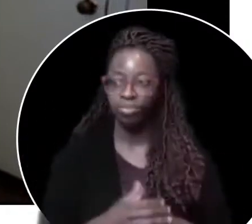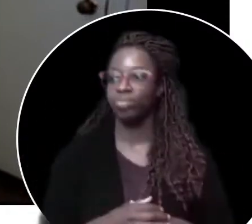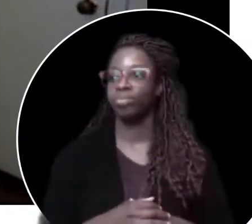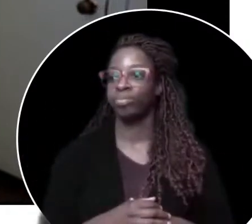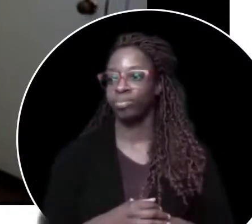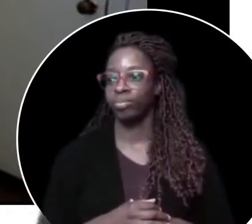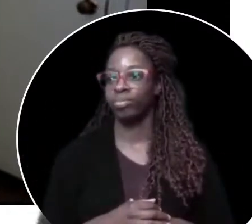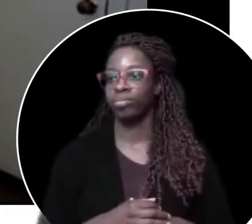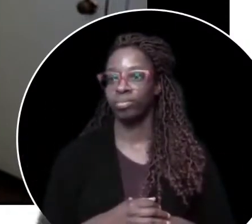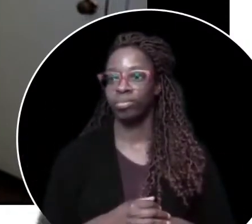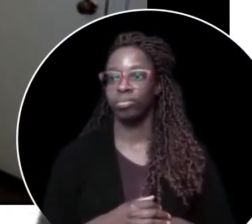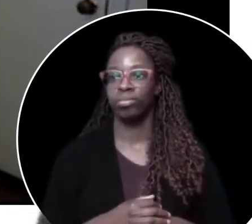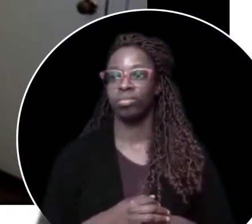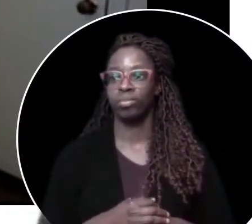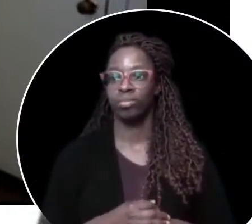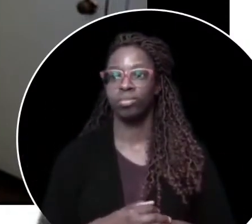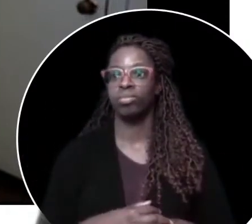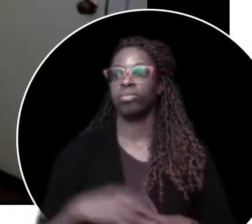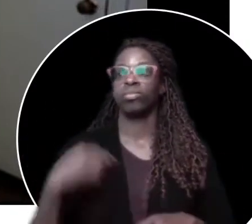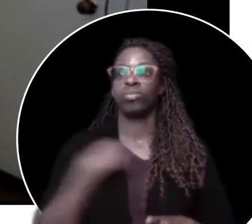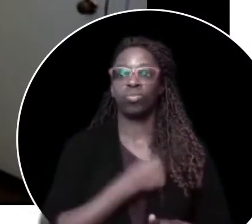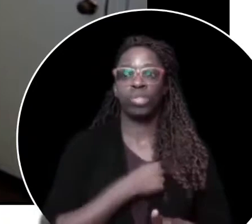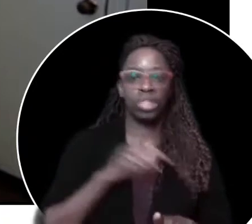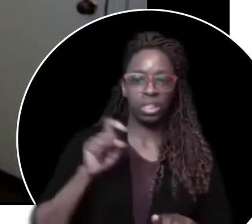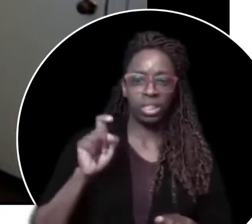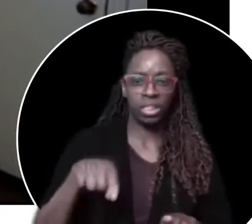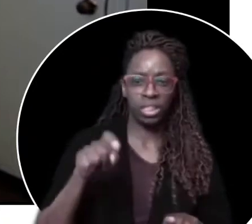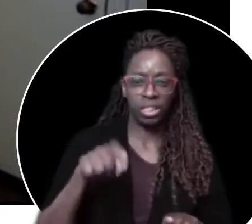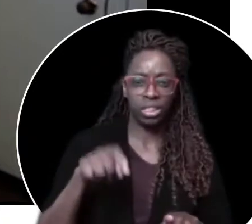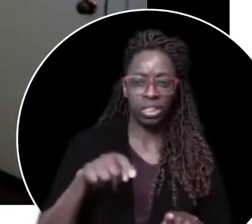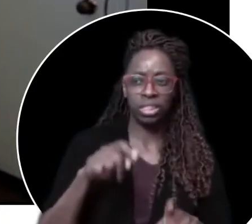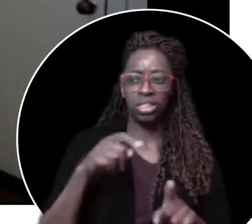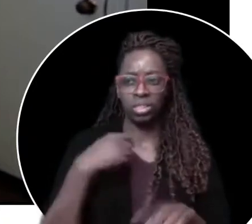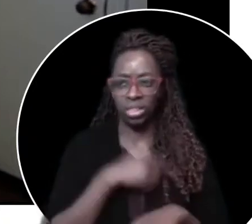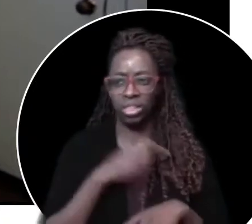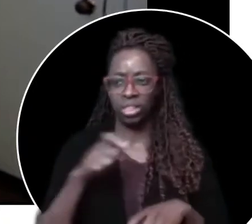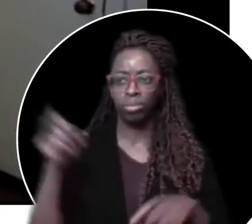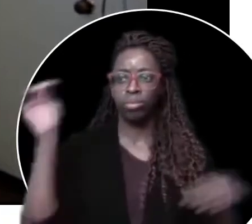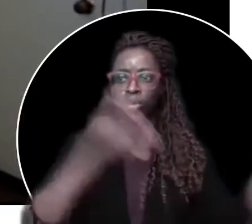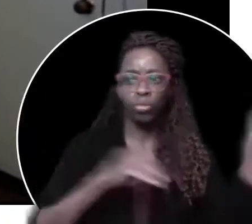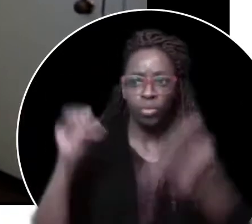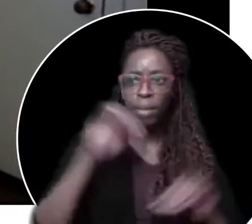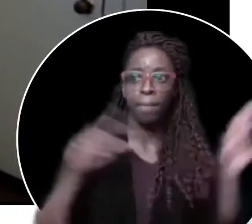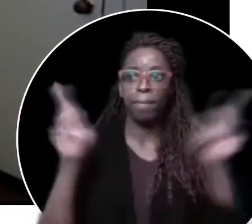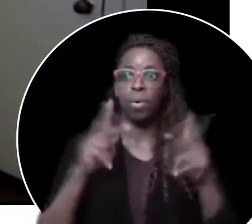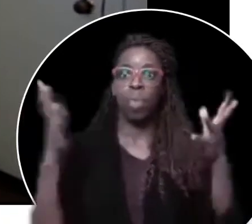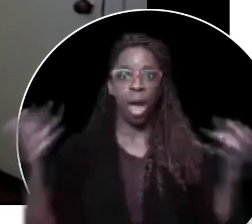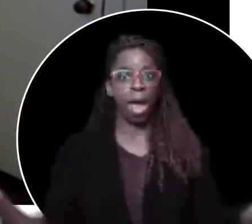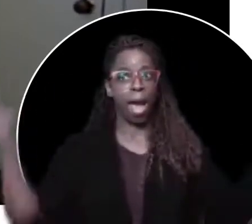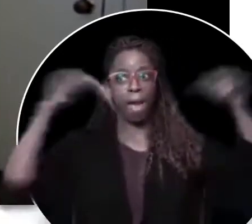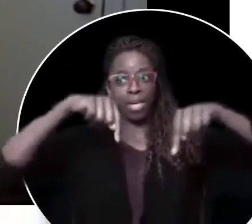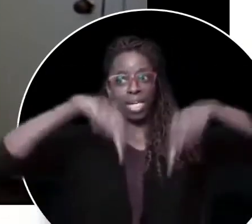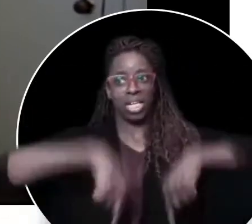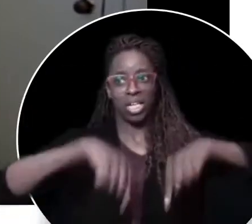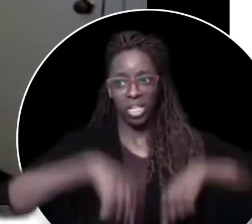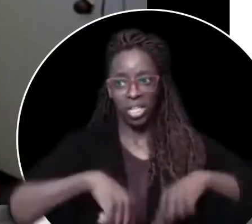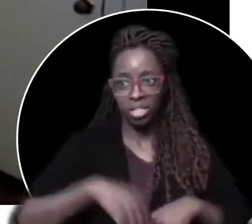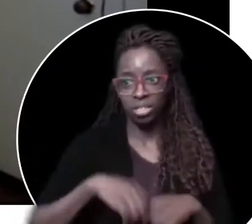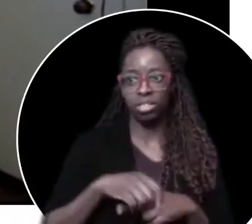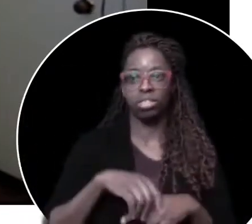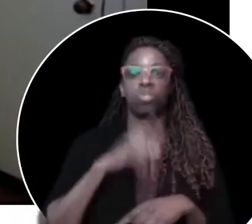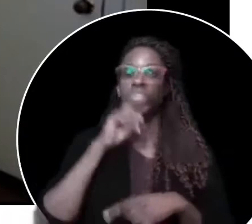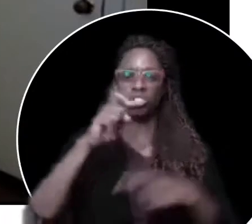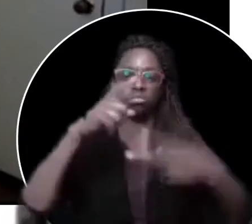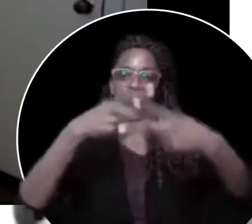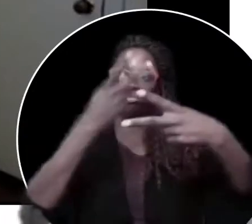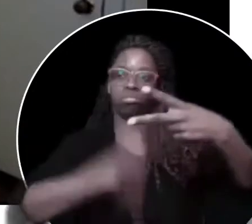of managing the movement of those seeking to come, as opposed to thinking about, as we've heard from actually both Medin and